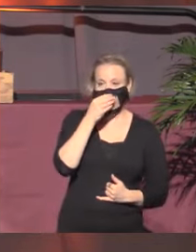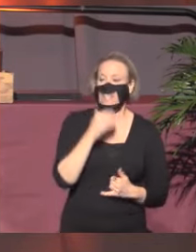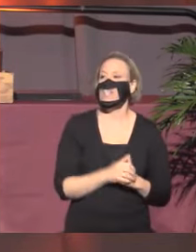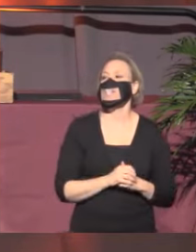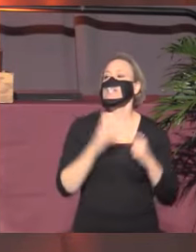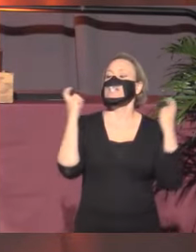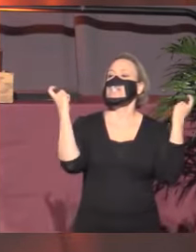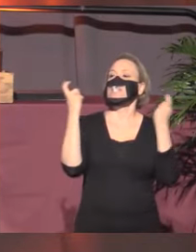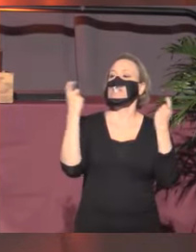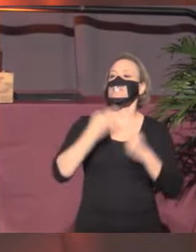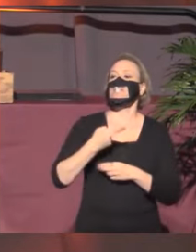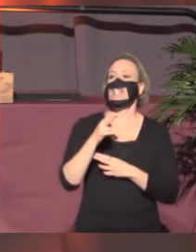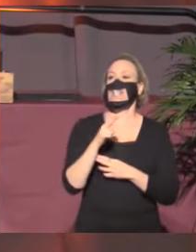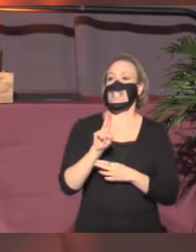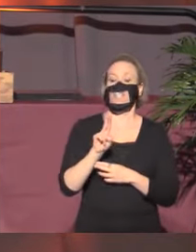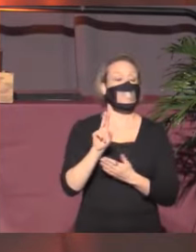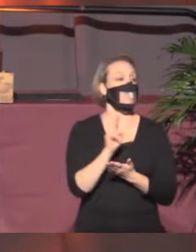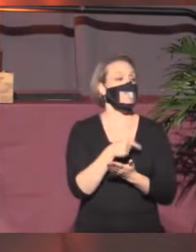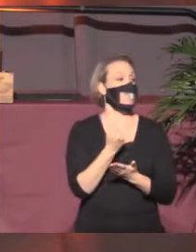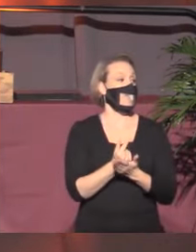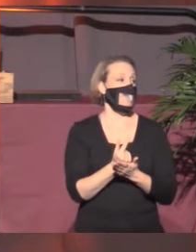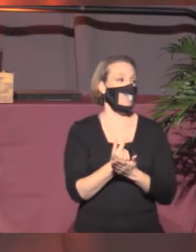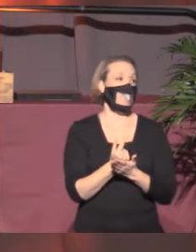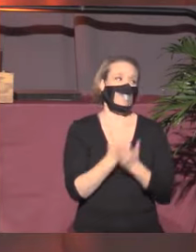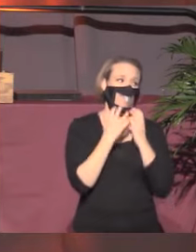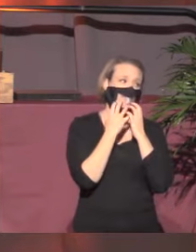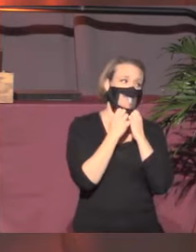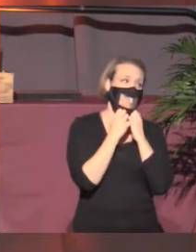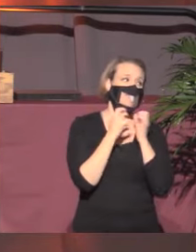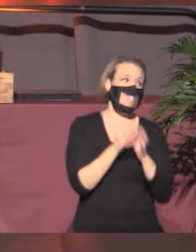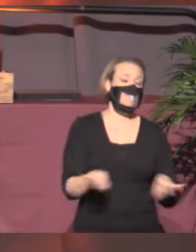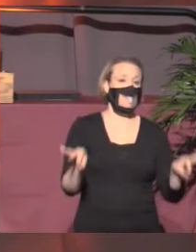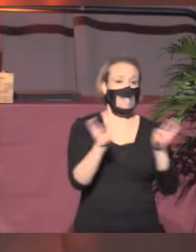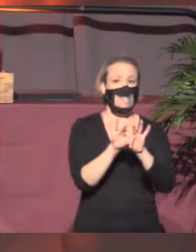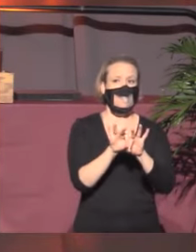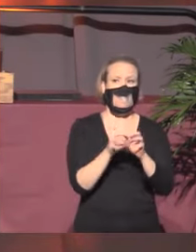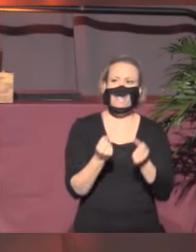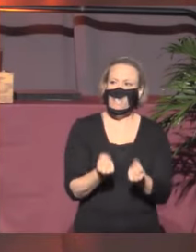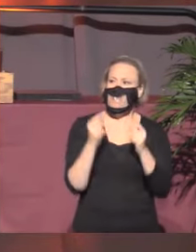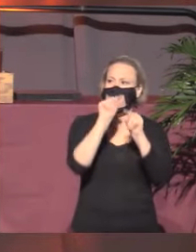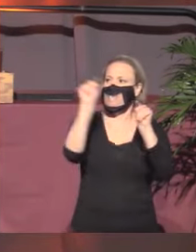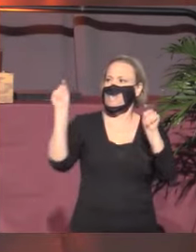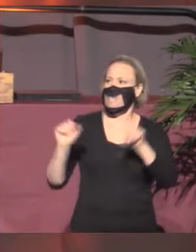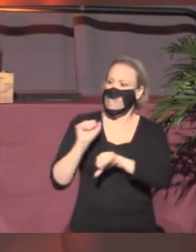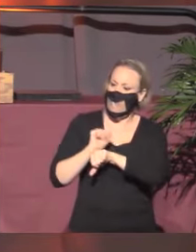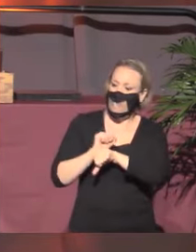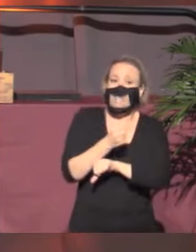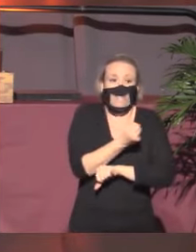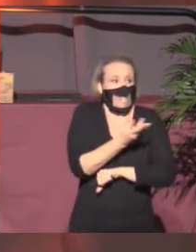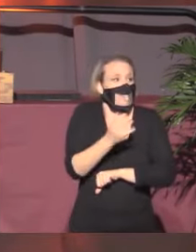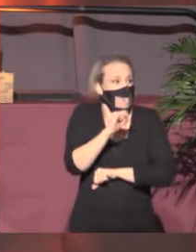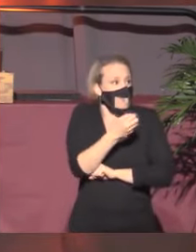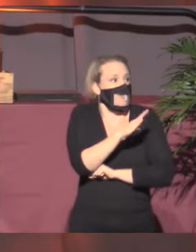Commencement to Hamline graduates means a lot. So many of you worked several jobs while a student. You're